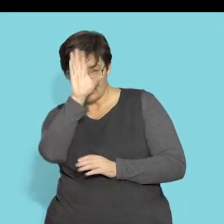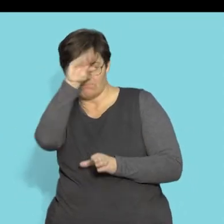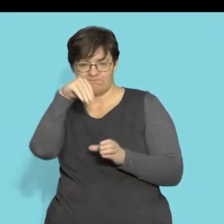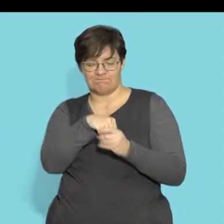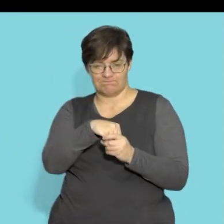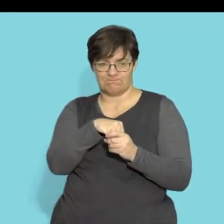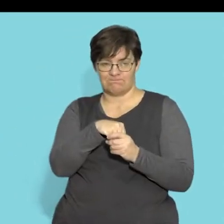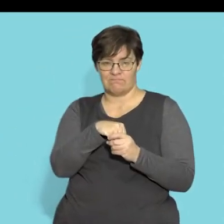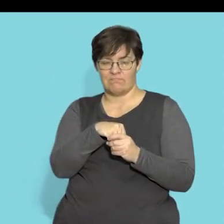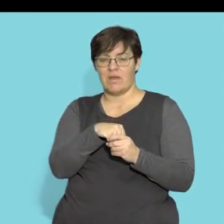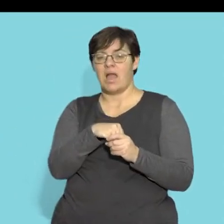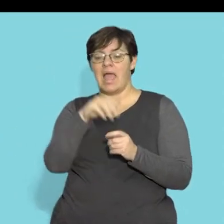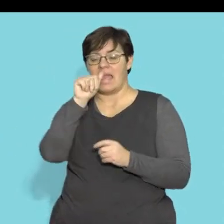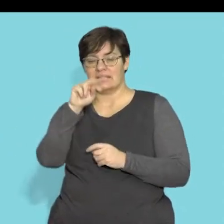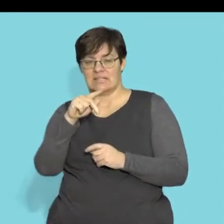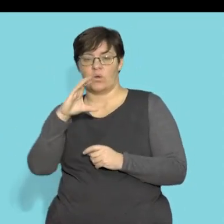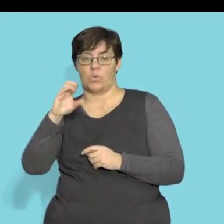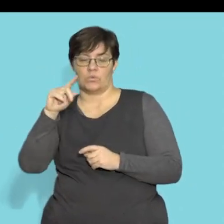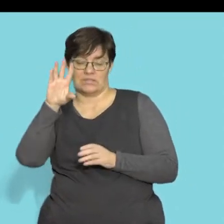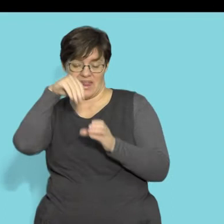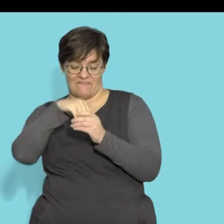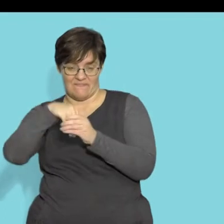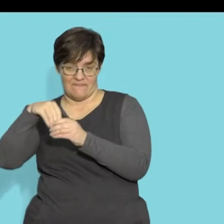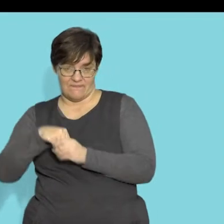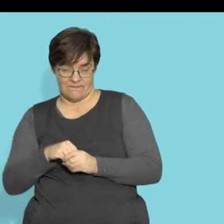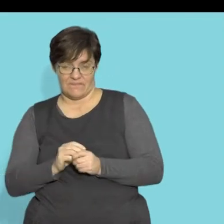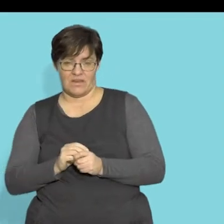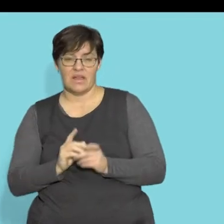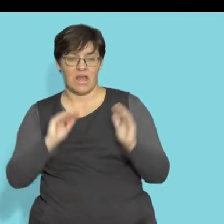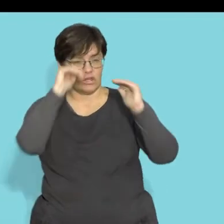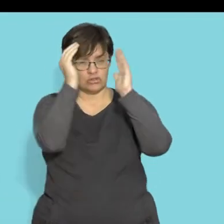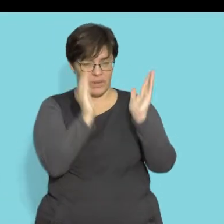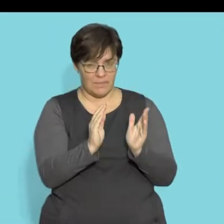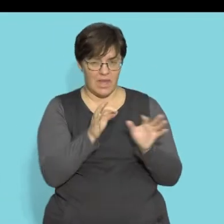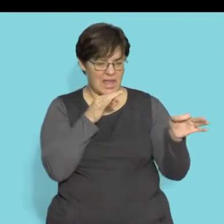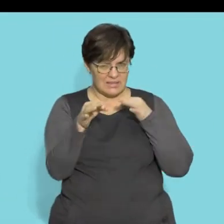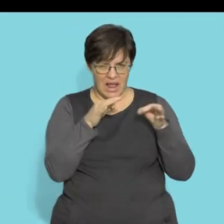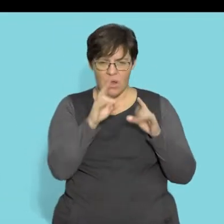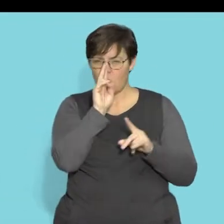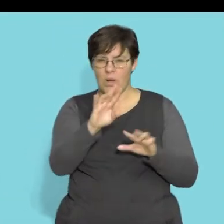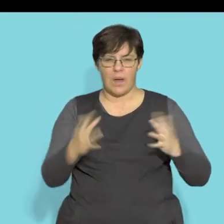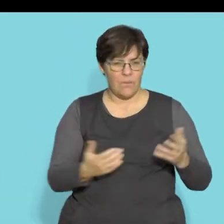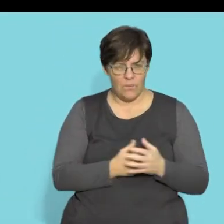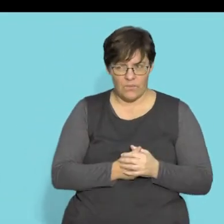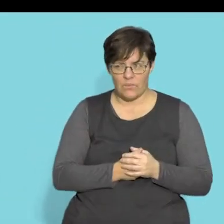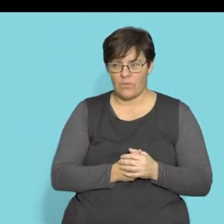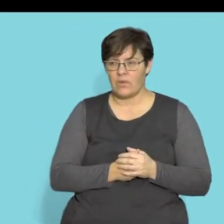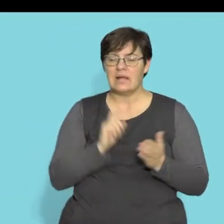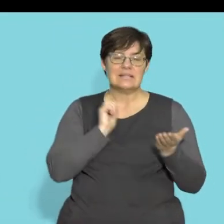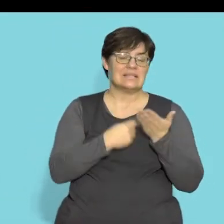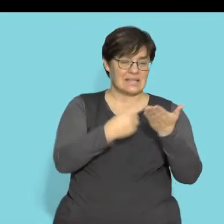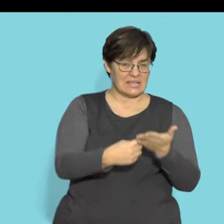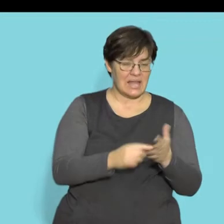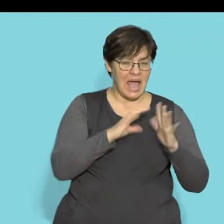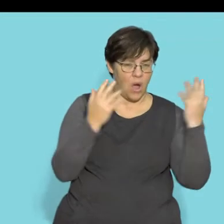to include the anticodons there. We also need to discuss the shape of the tRNA,